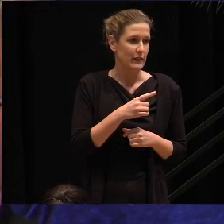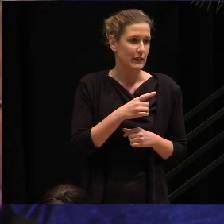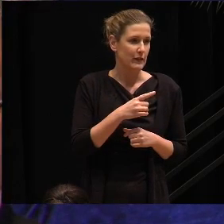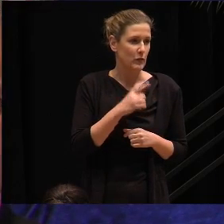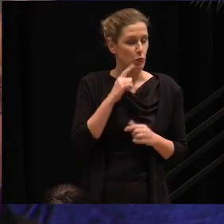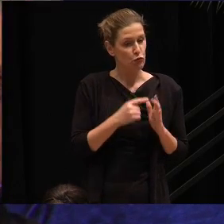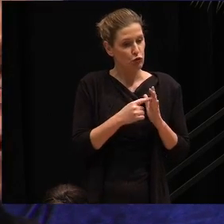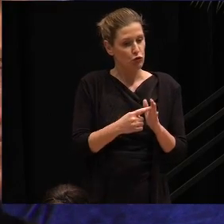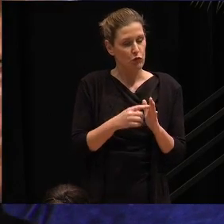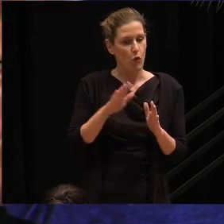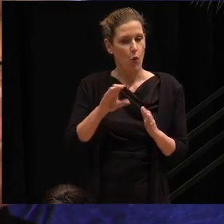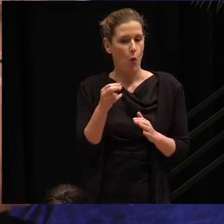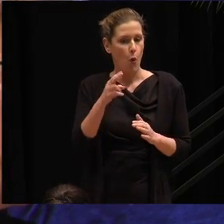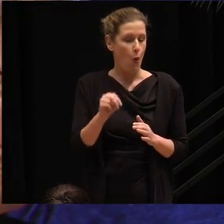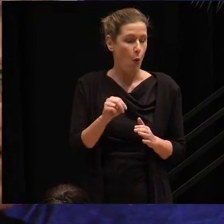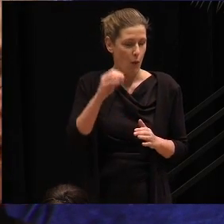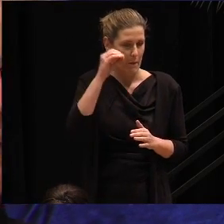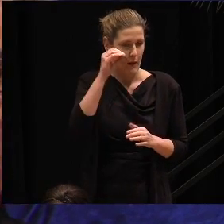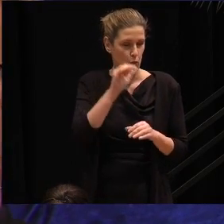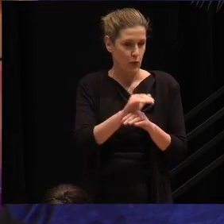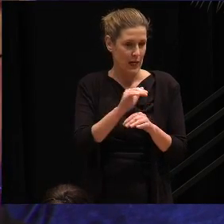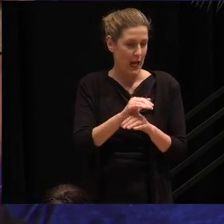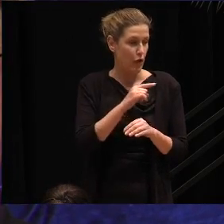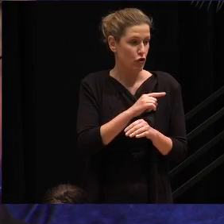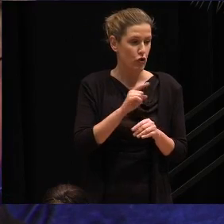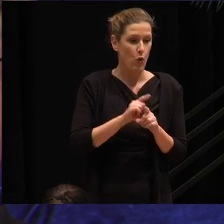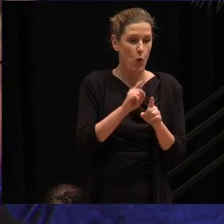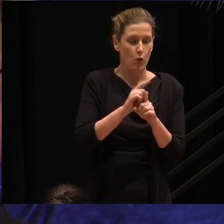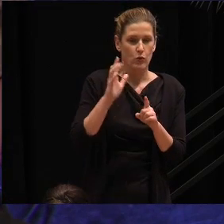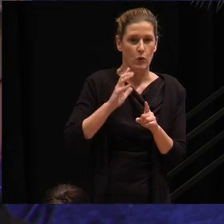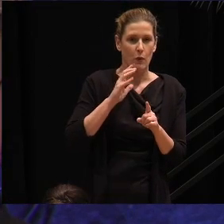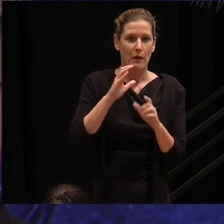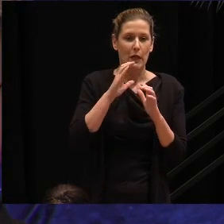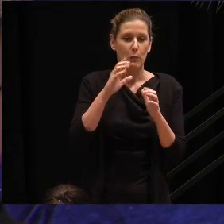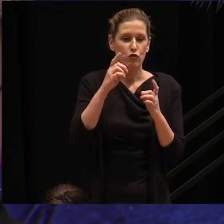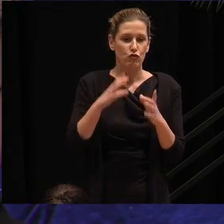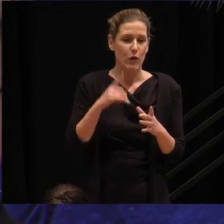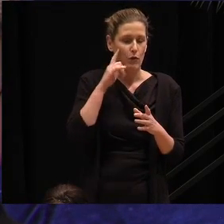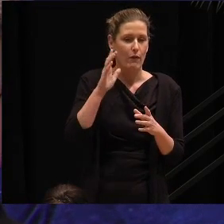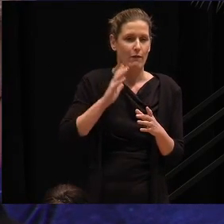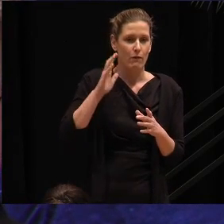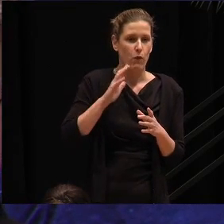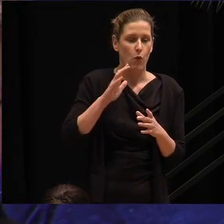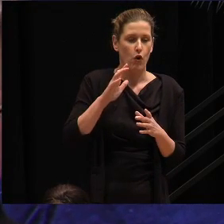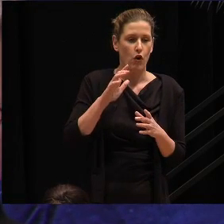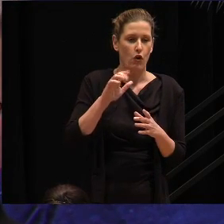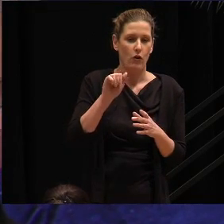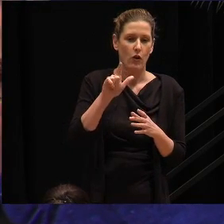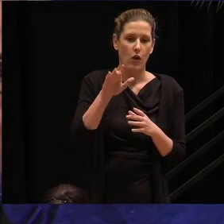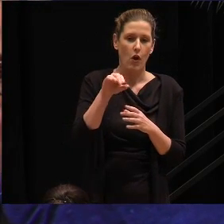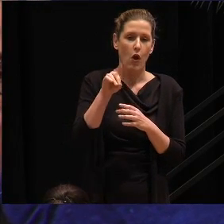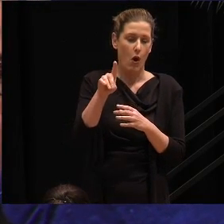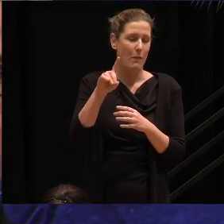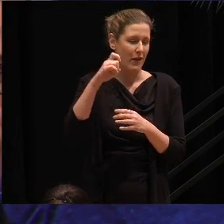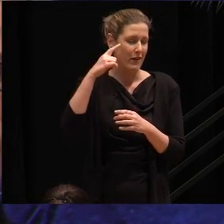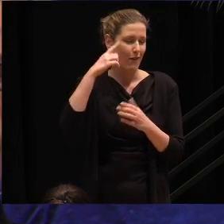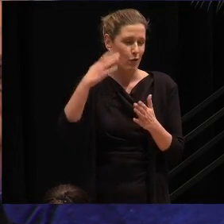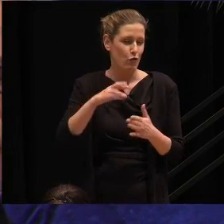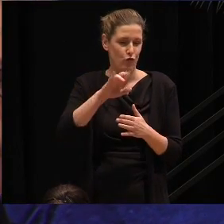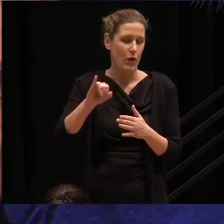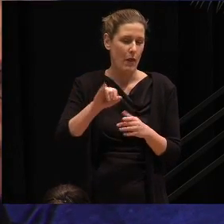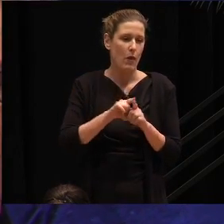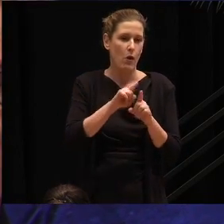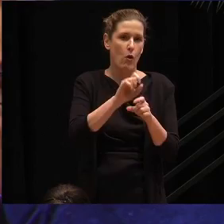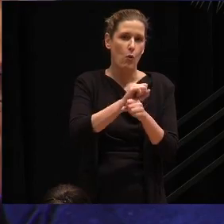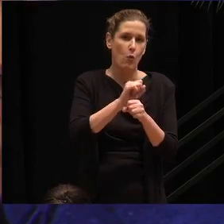own views tonight. She was also Communications Director for former Rhode Island Governor Lincoln Almond, and also worked for